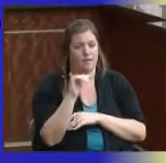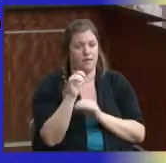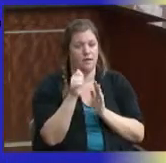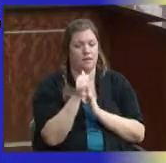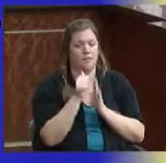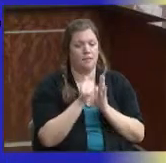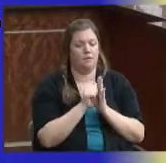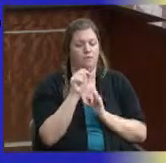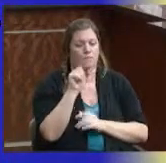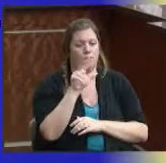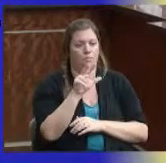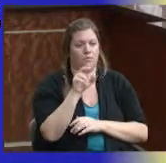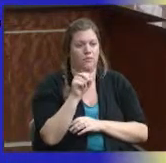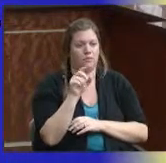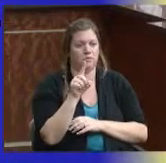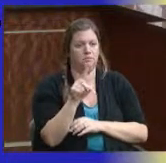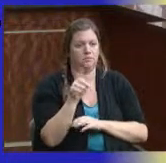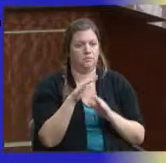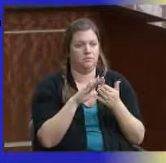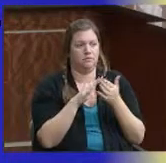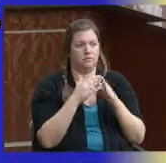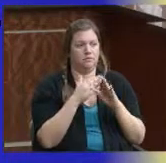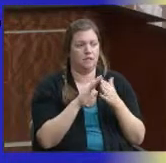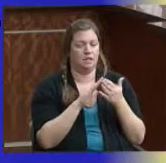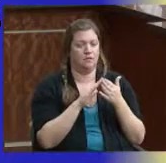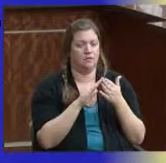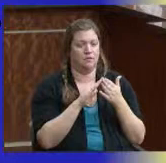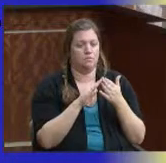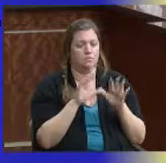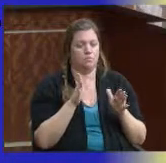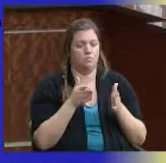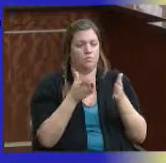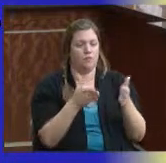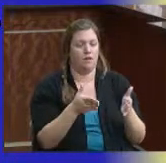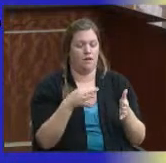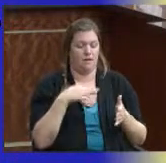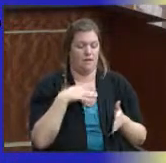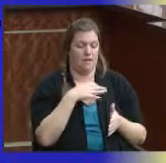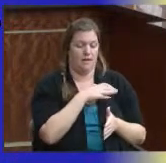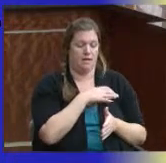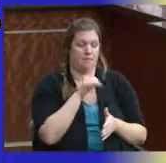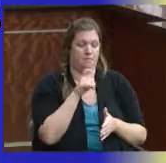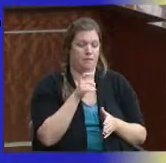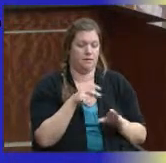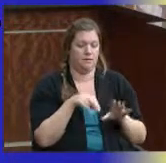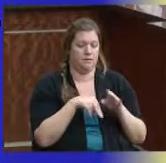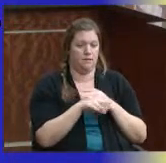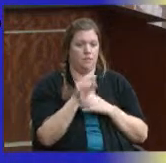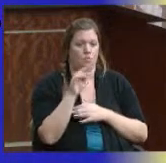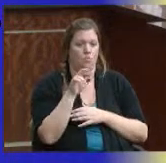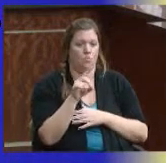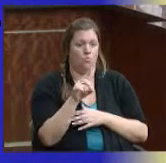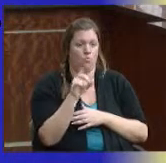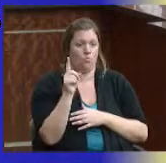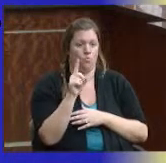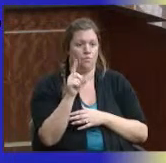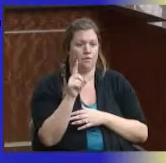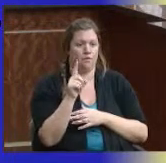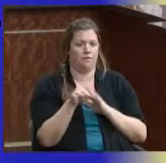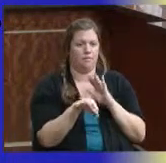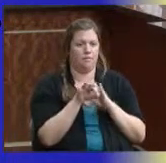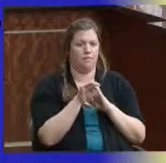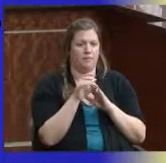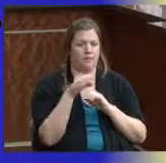Section 310, City Council, to provide that candidates must reside in the ward for which they seek